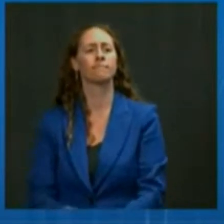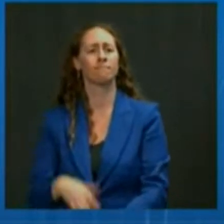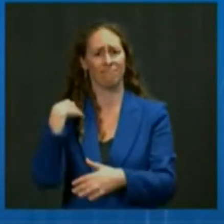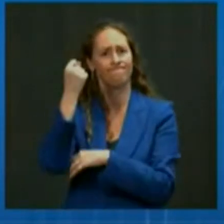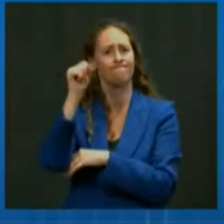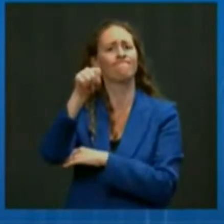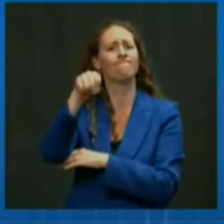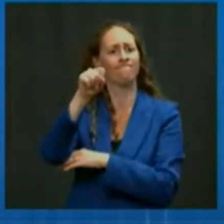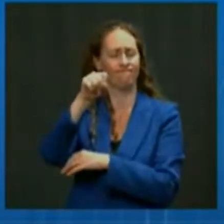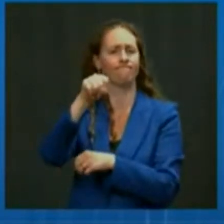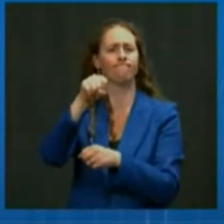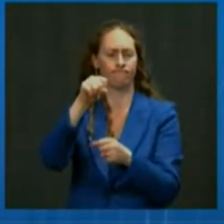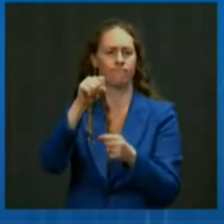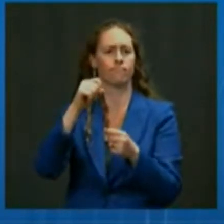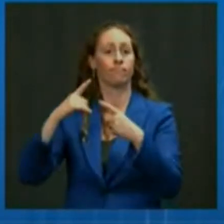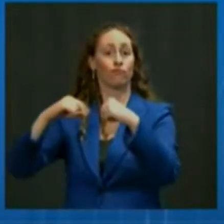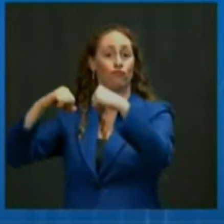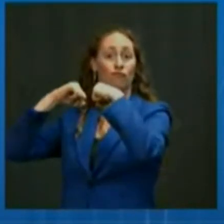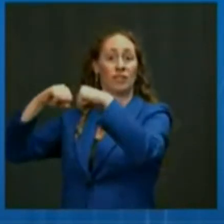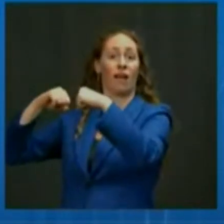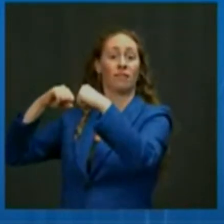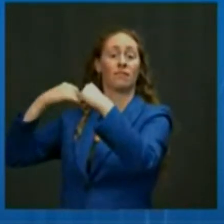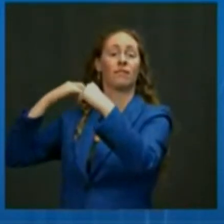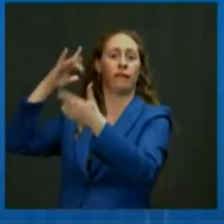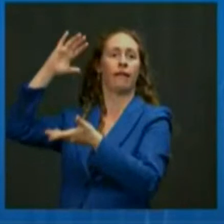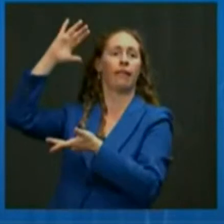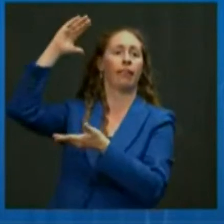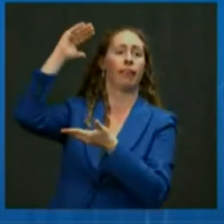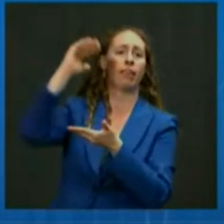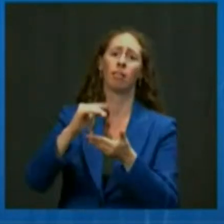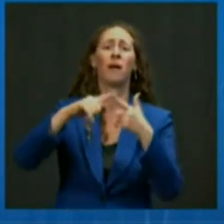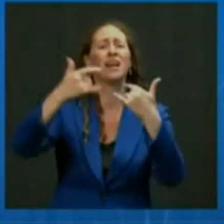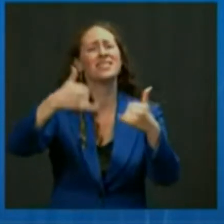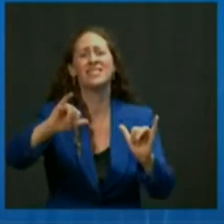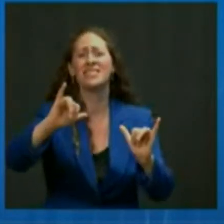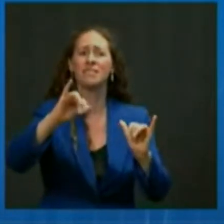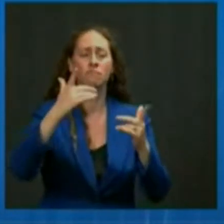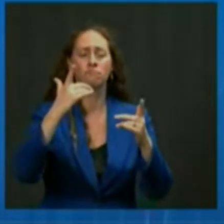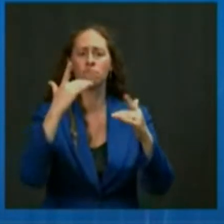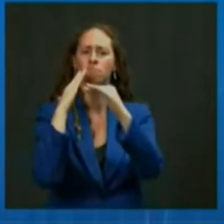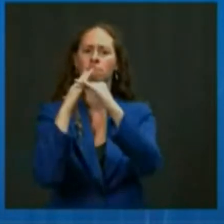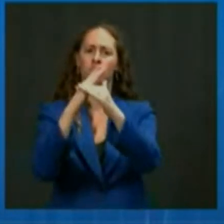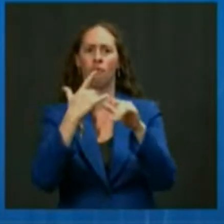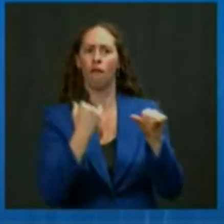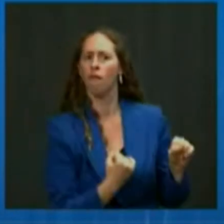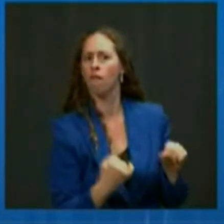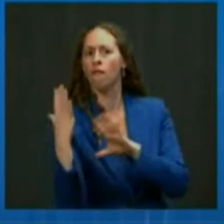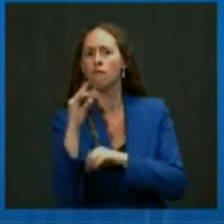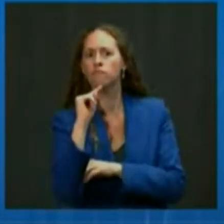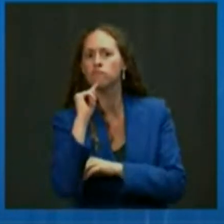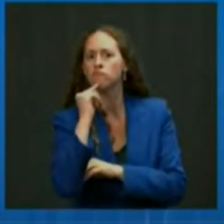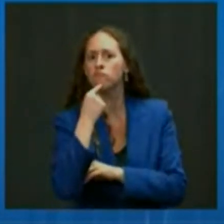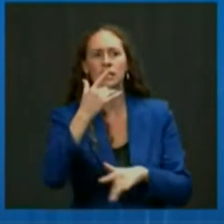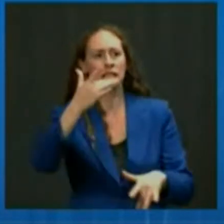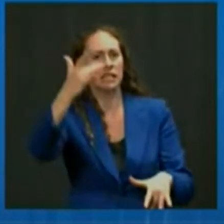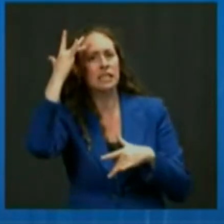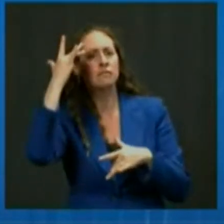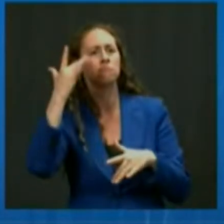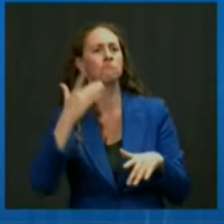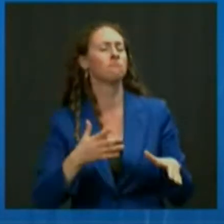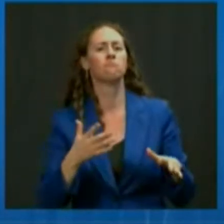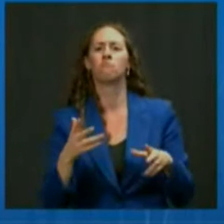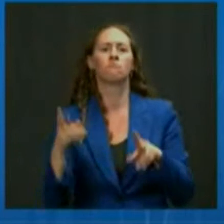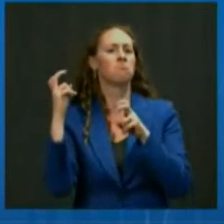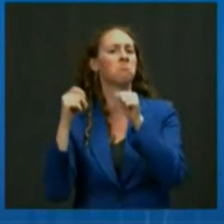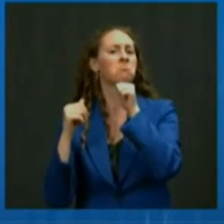and hospitalization is currently holding up pretty well. As we make decisions about boosters, though, we also have to look at